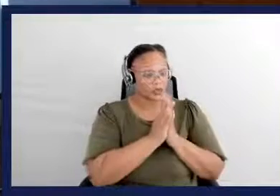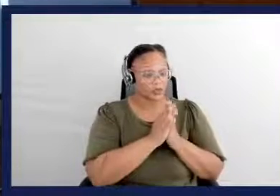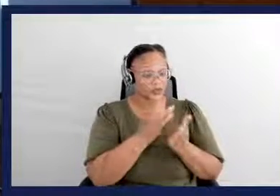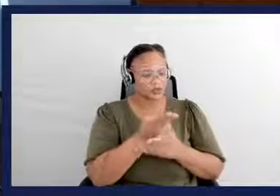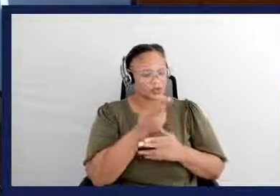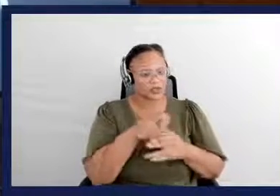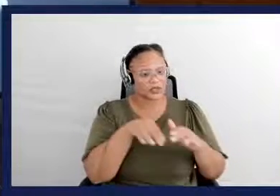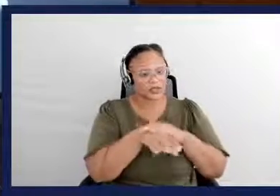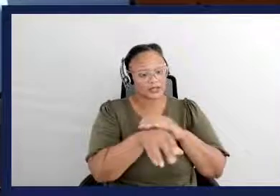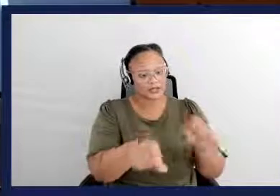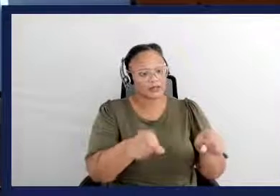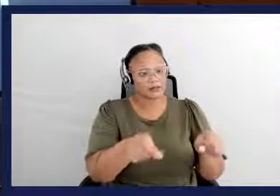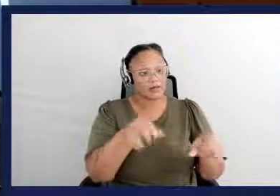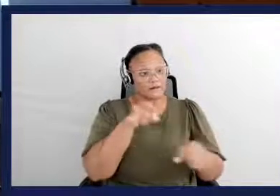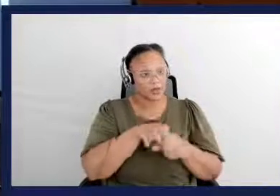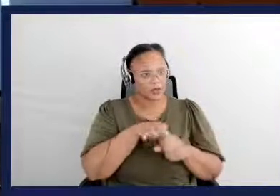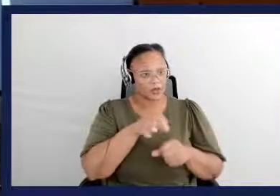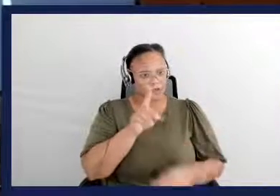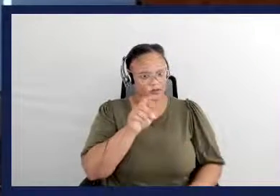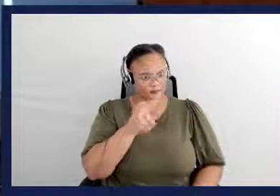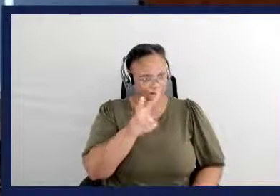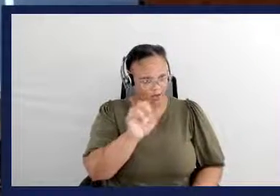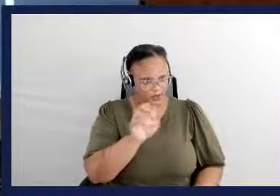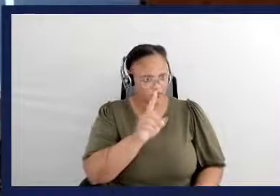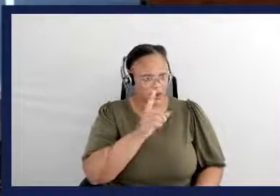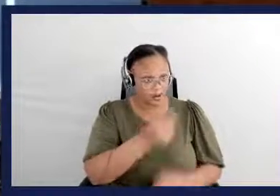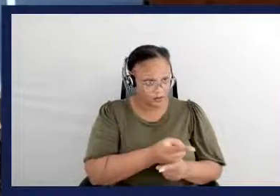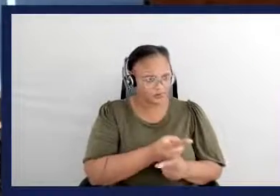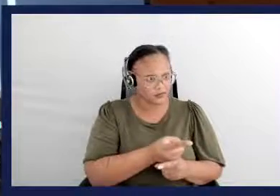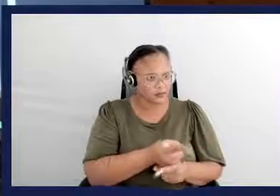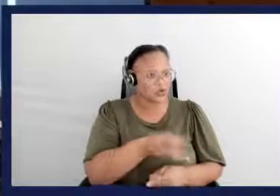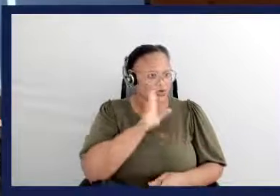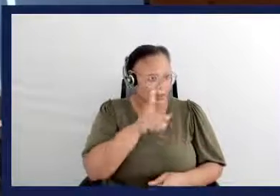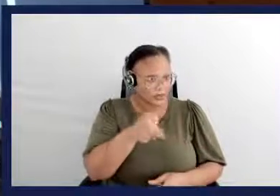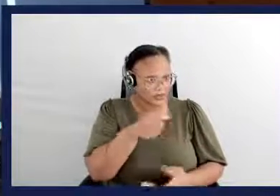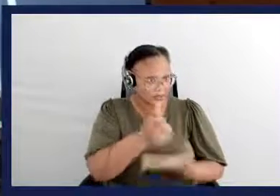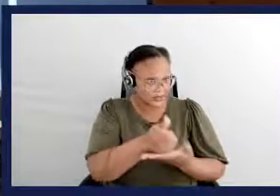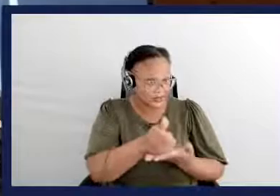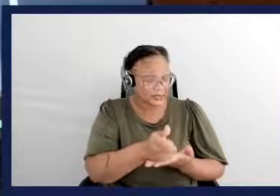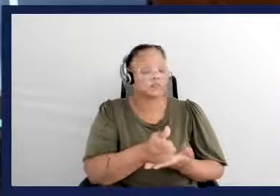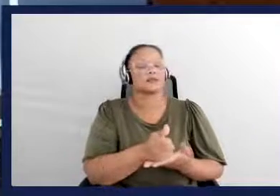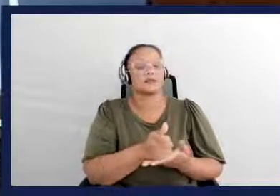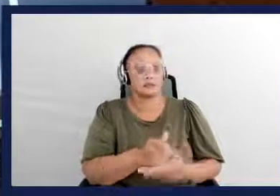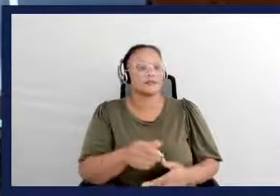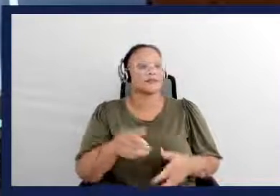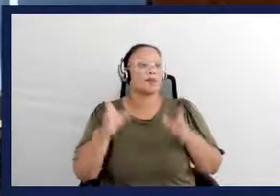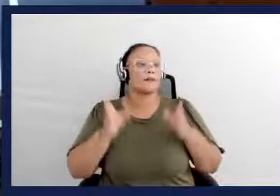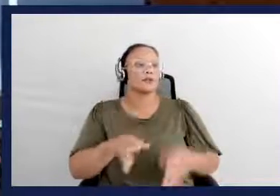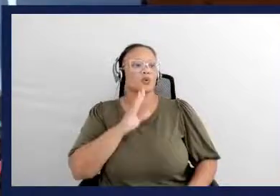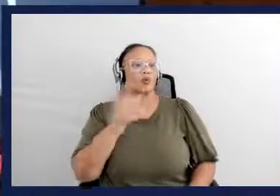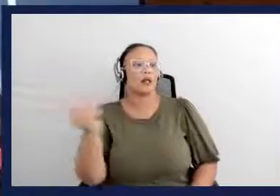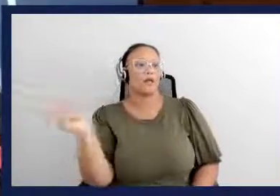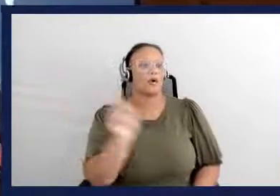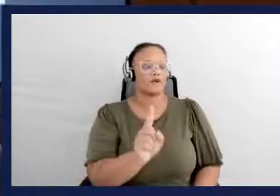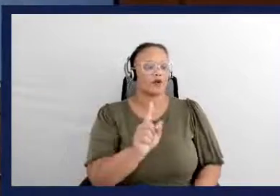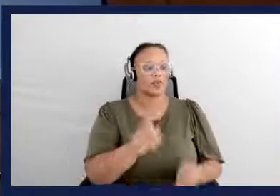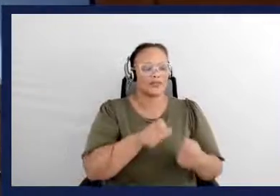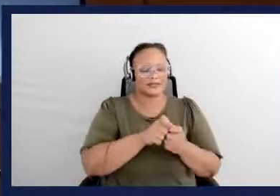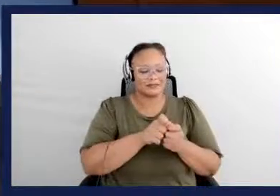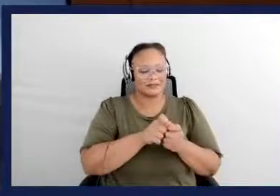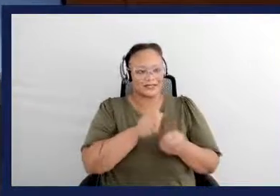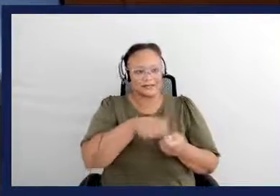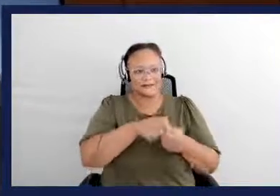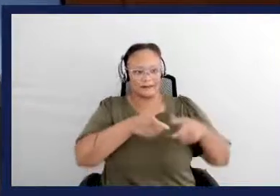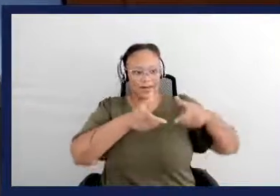need some assistance. So this would be from one of our poll workers. They'll come over, they'll have a specific badge. They're allowed to then progress through